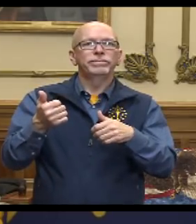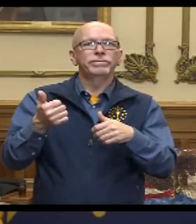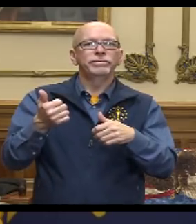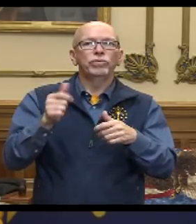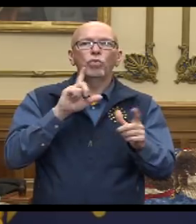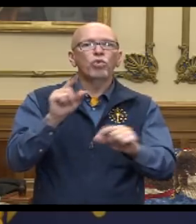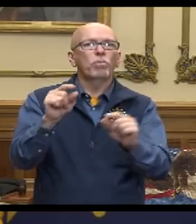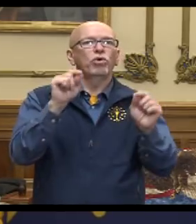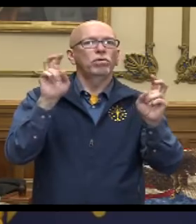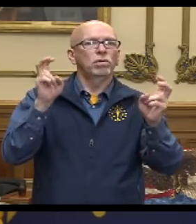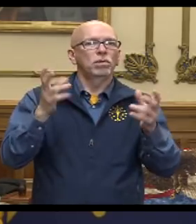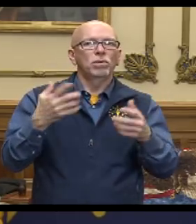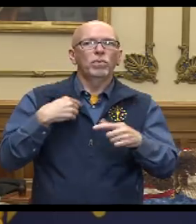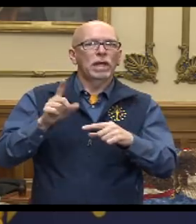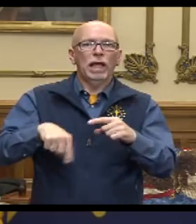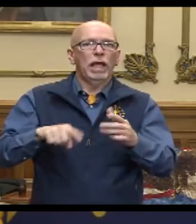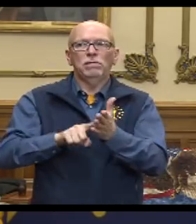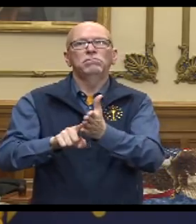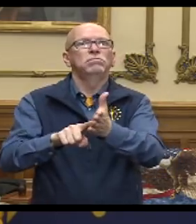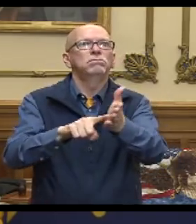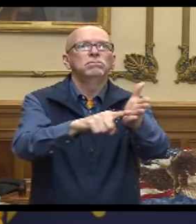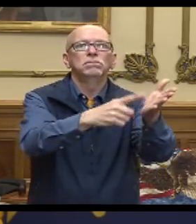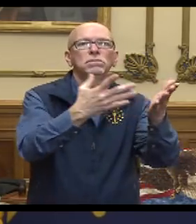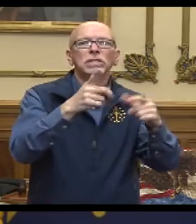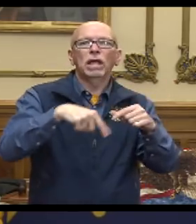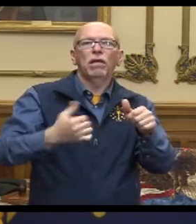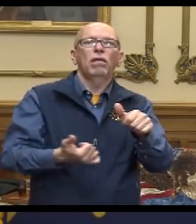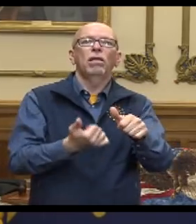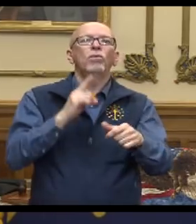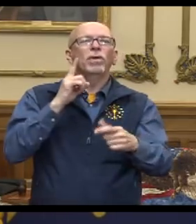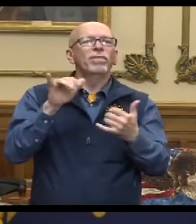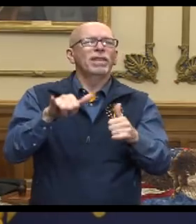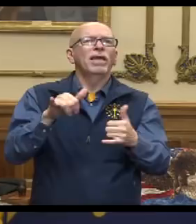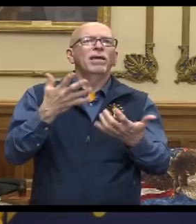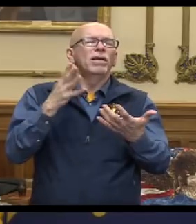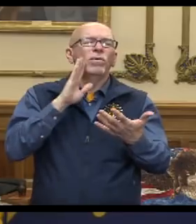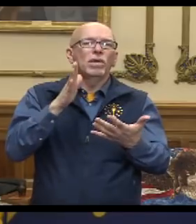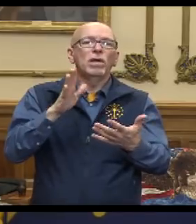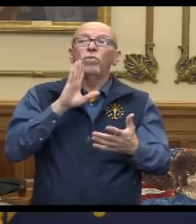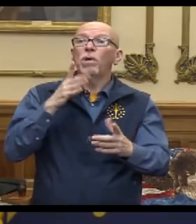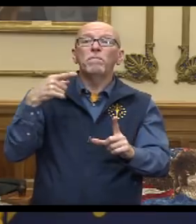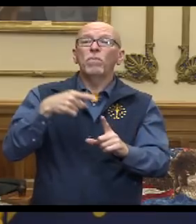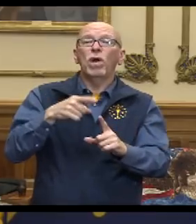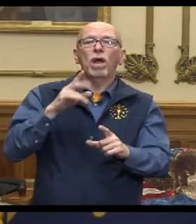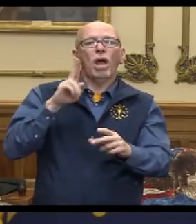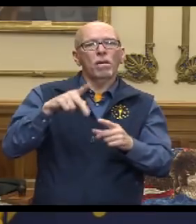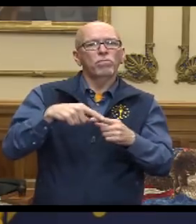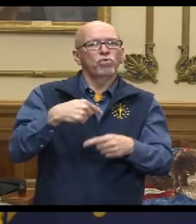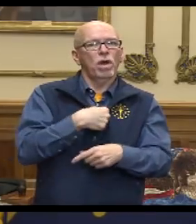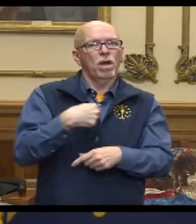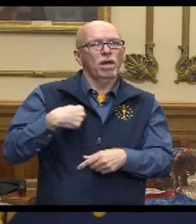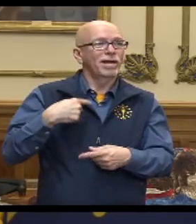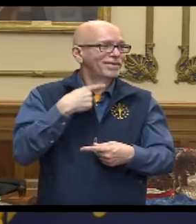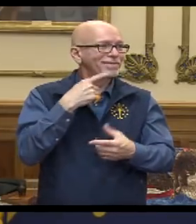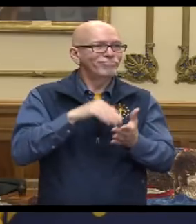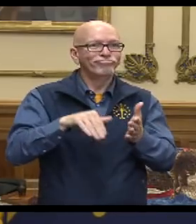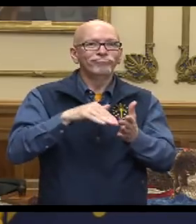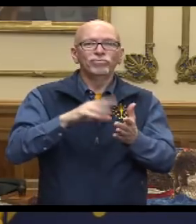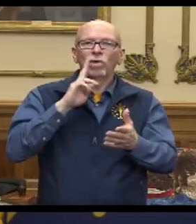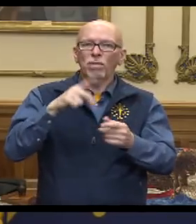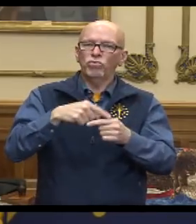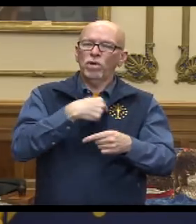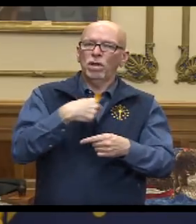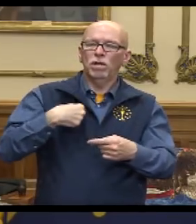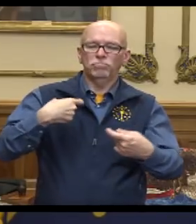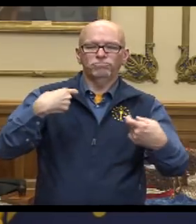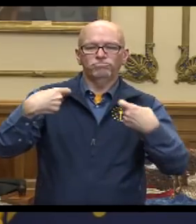rumor. And so this is incumbent. And it's going to come down to us. That's what I said about 2 or 3 times, I think. I mean, it's going to